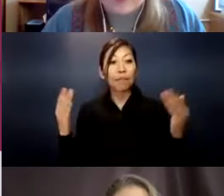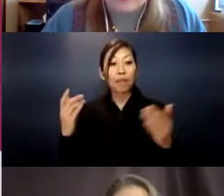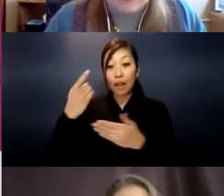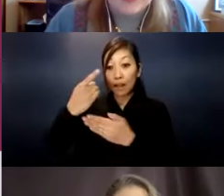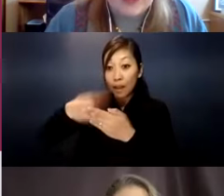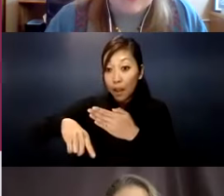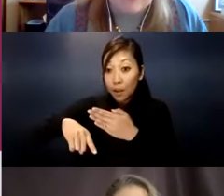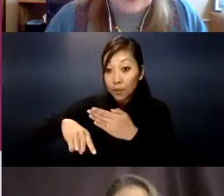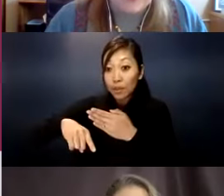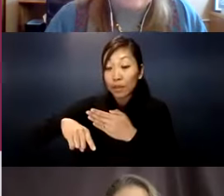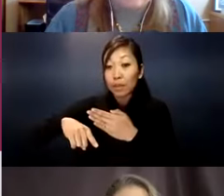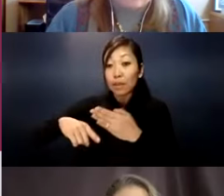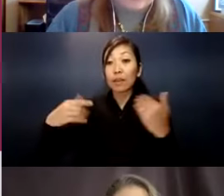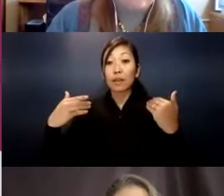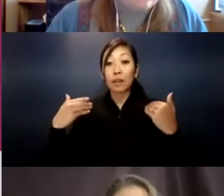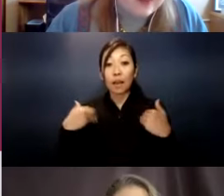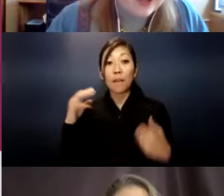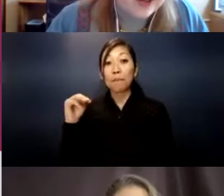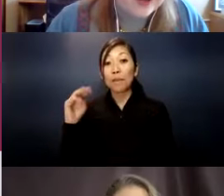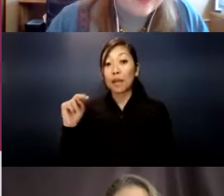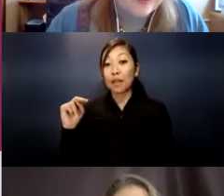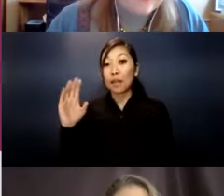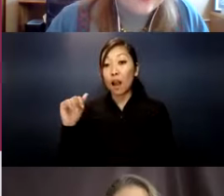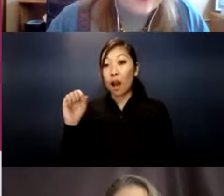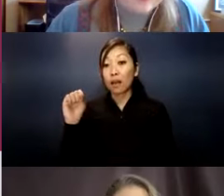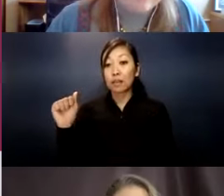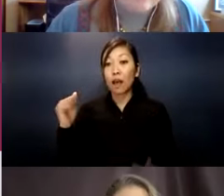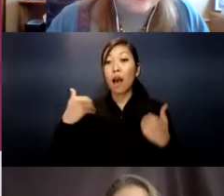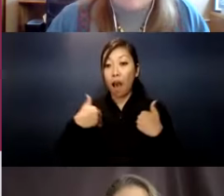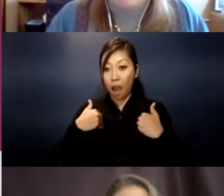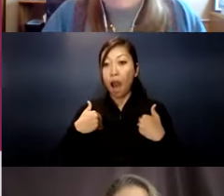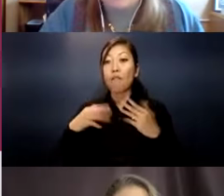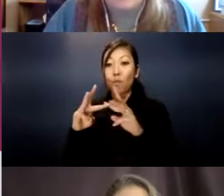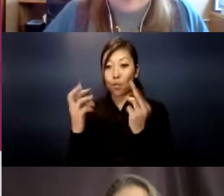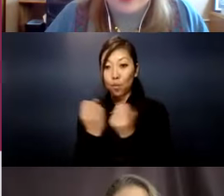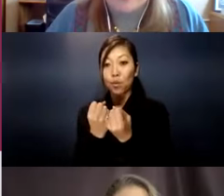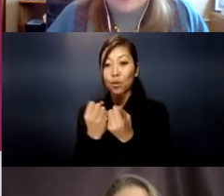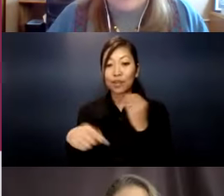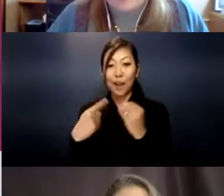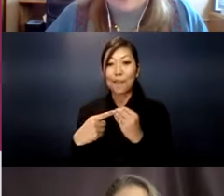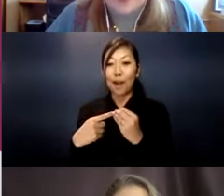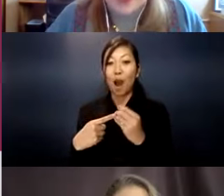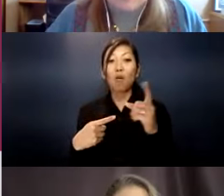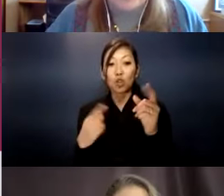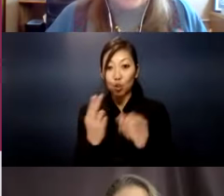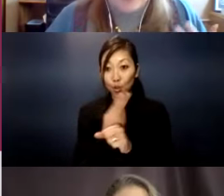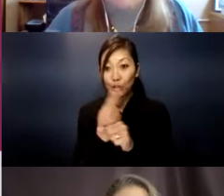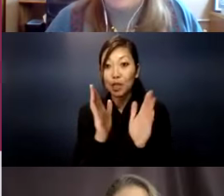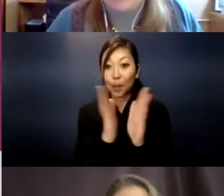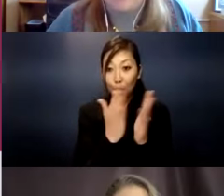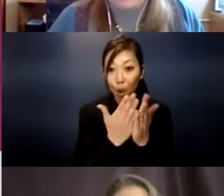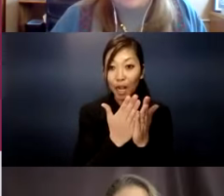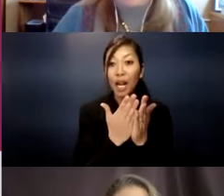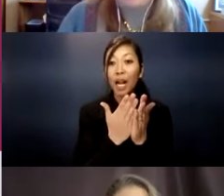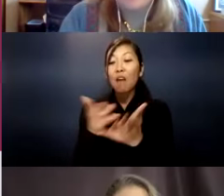week, MNCOS is going to have a webinar about going through this workbook, going through the guidebook, and